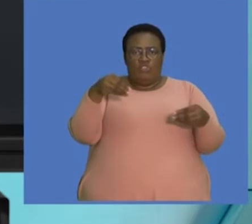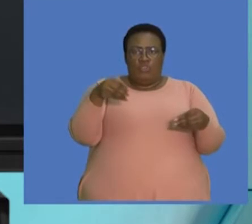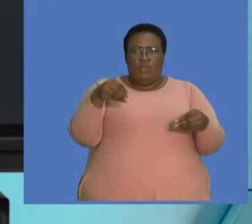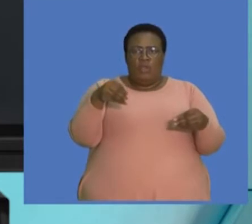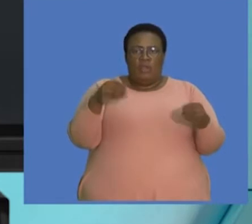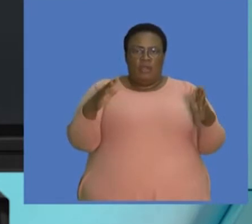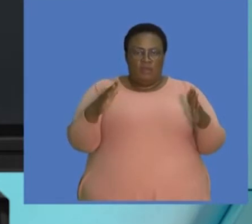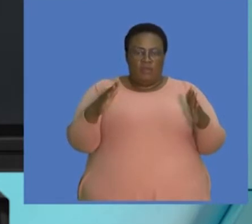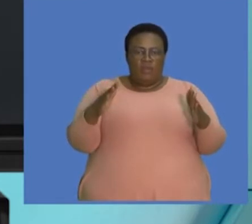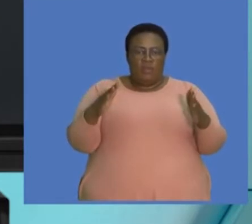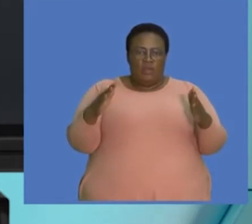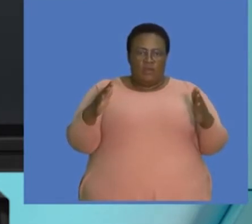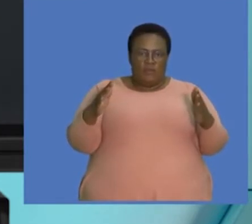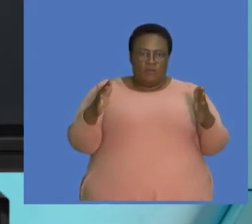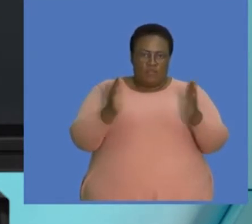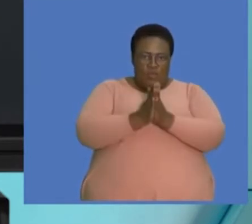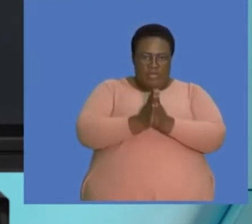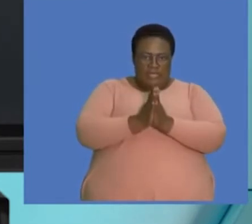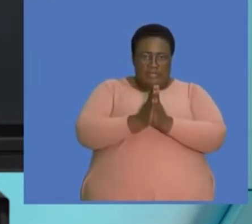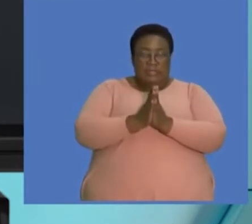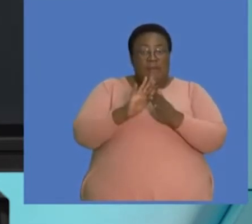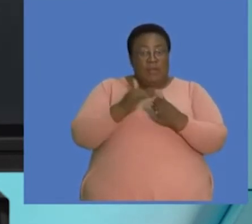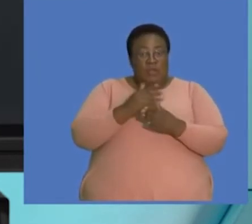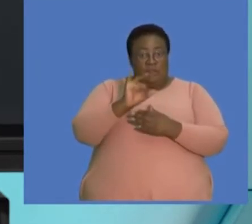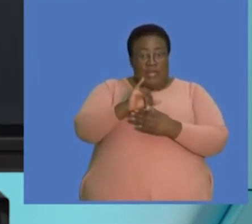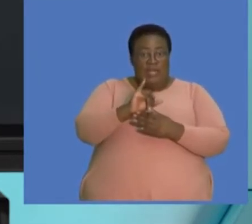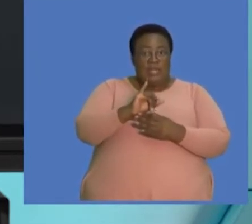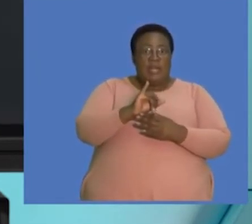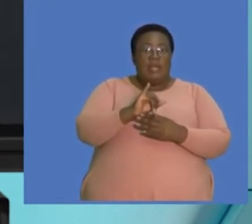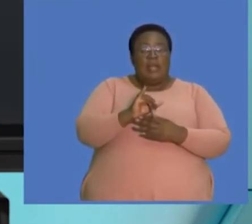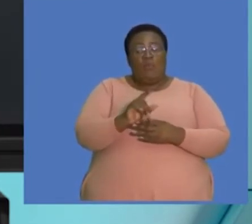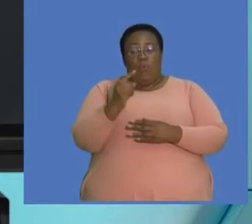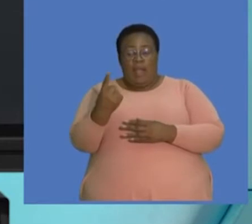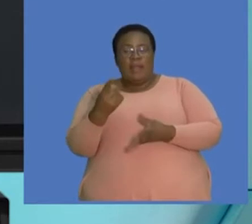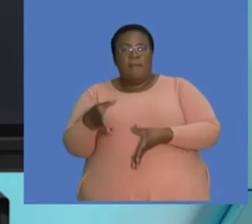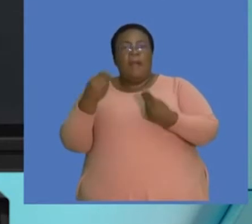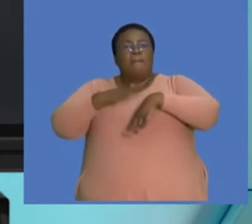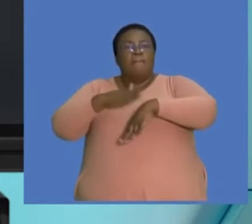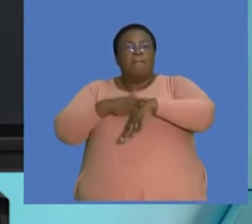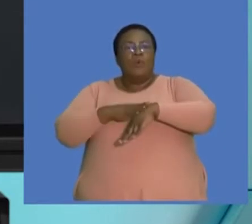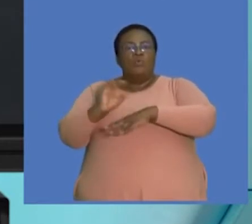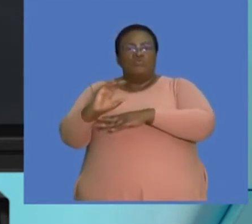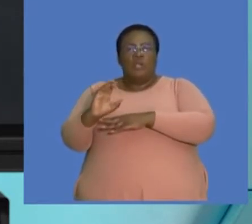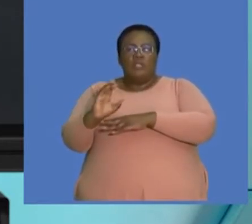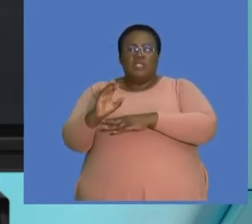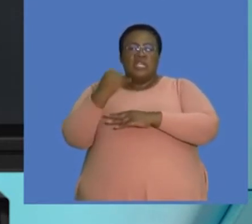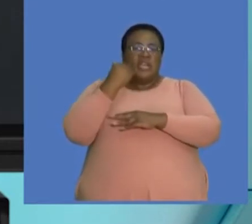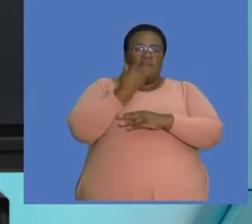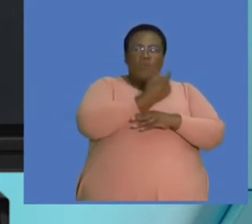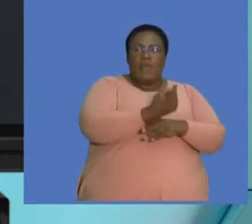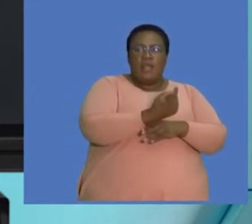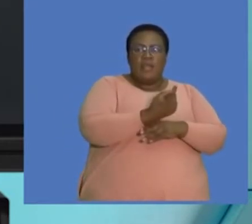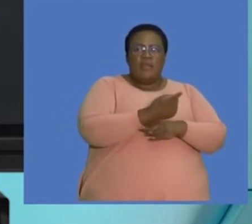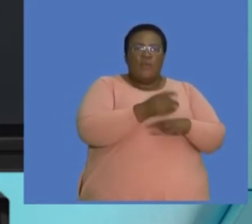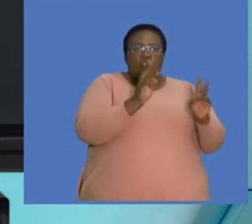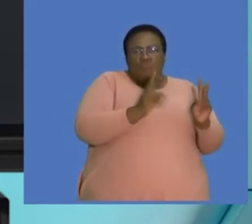materials came into contact, and as a result of that, one acquired more charge, and you know, if one of them, say